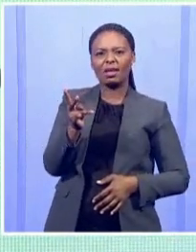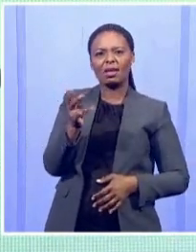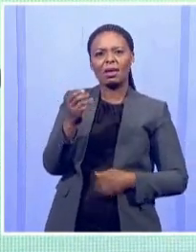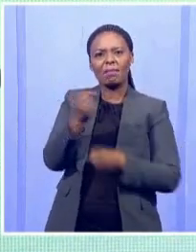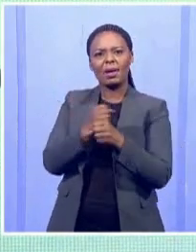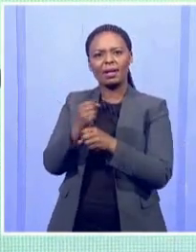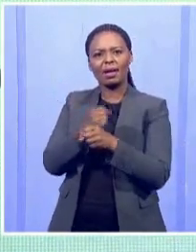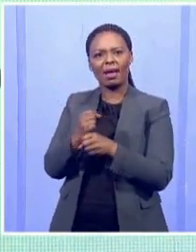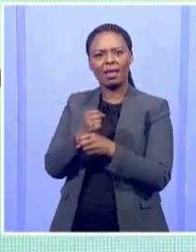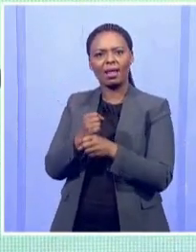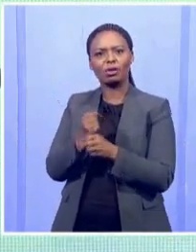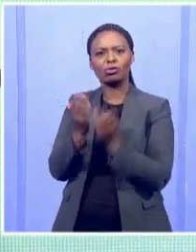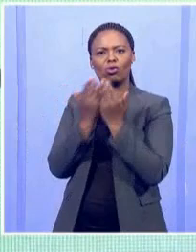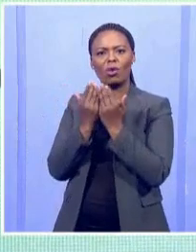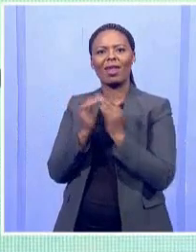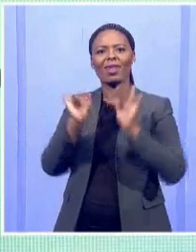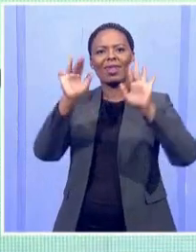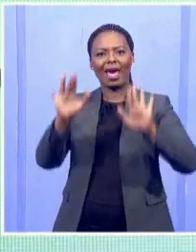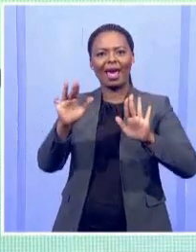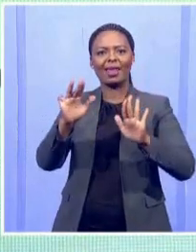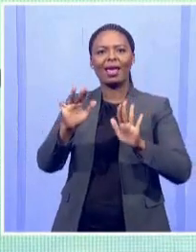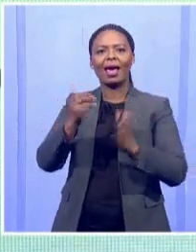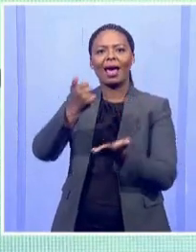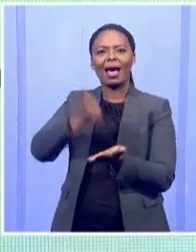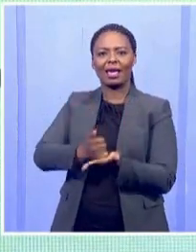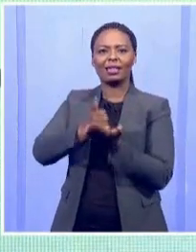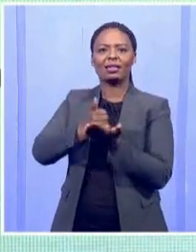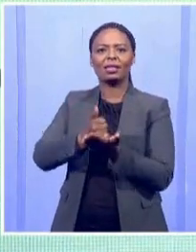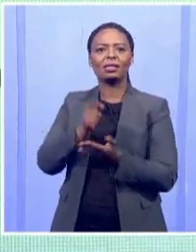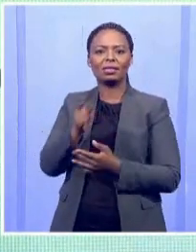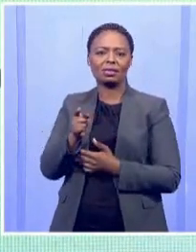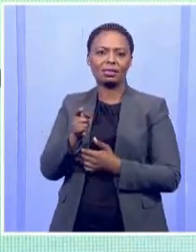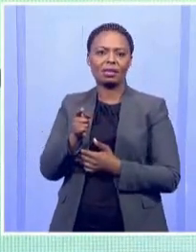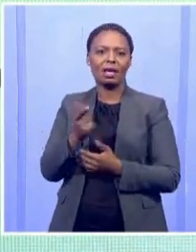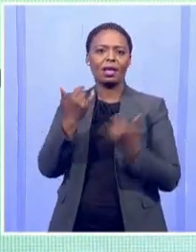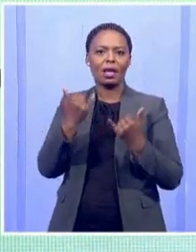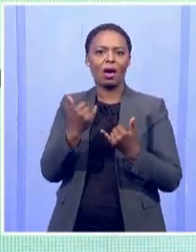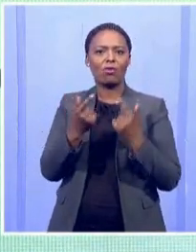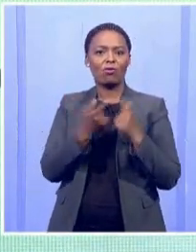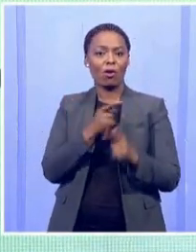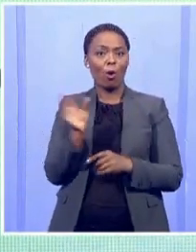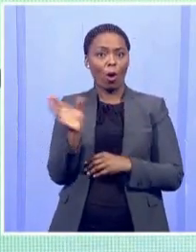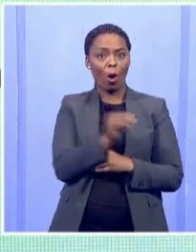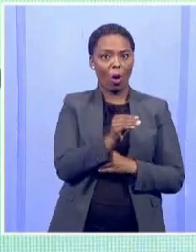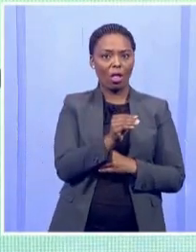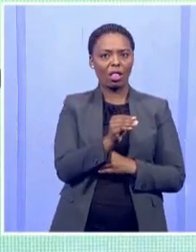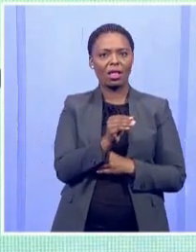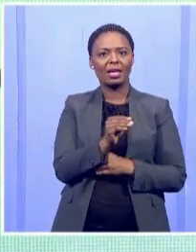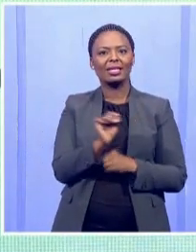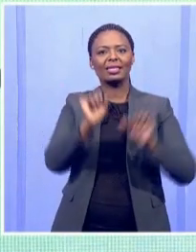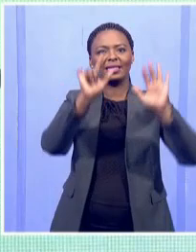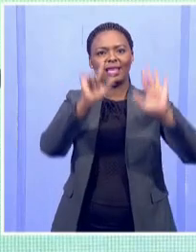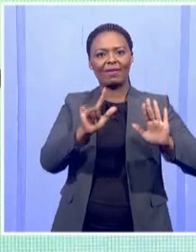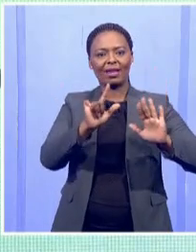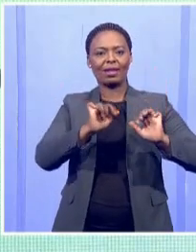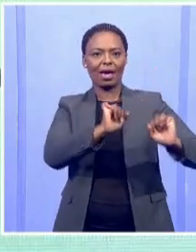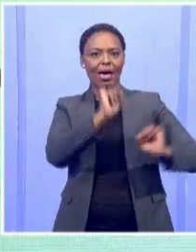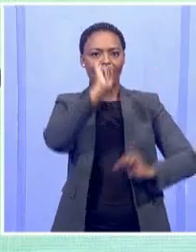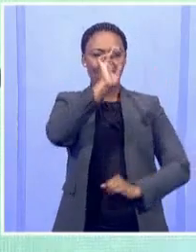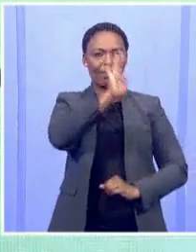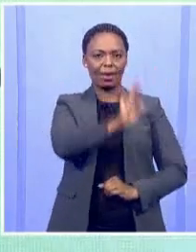medical schools. And out of this, 7 can be classified as urban. That